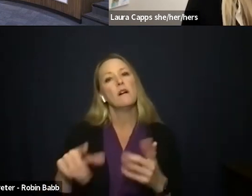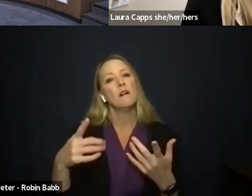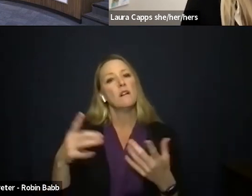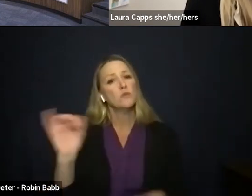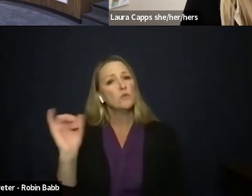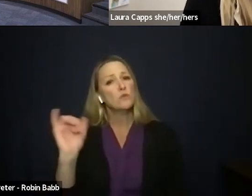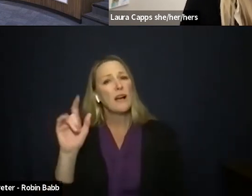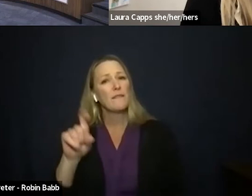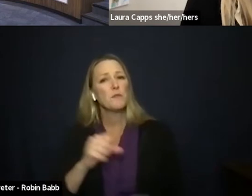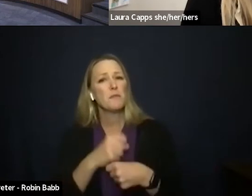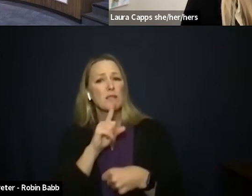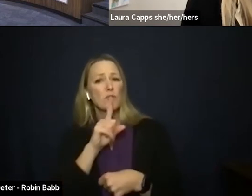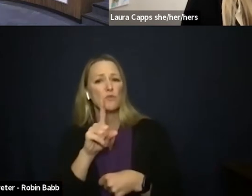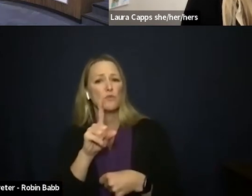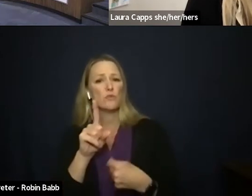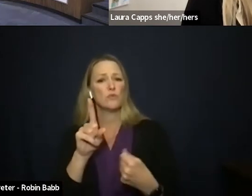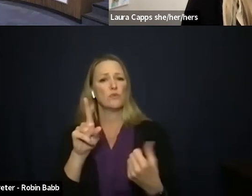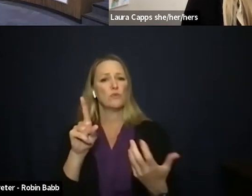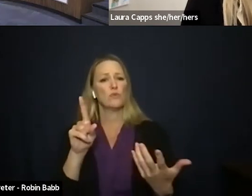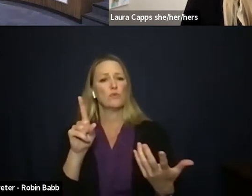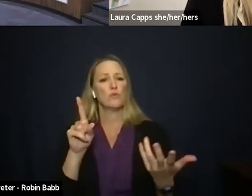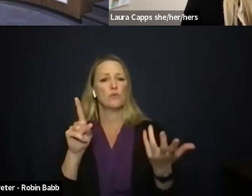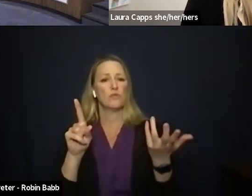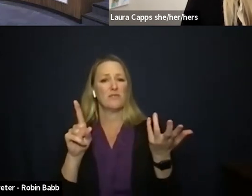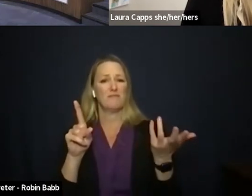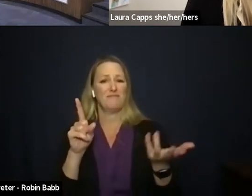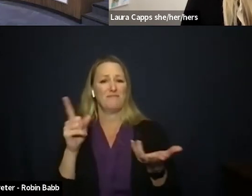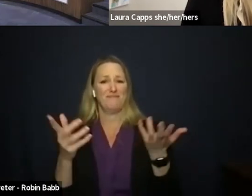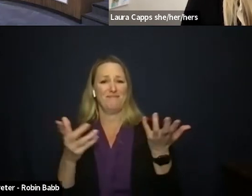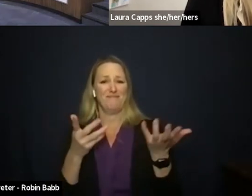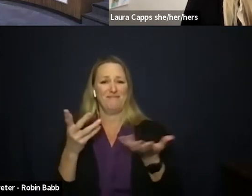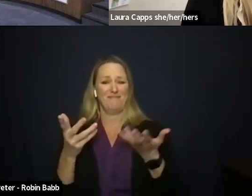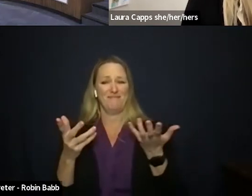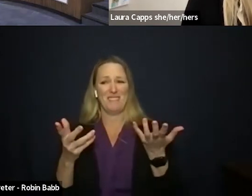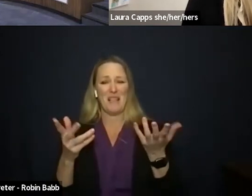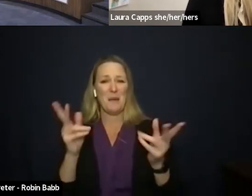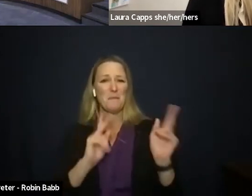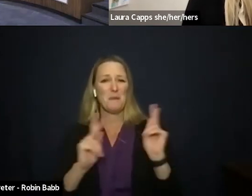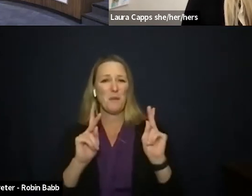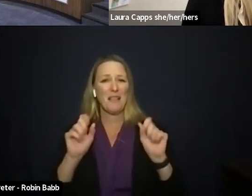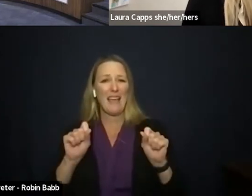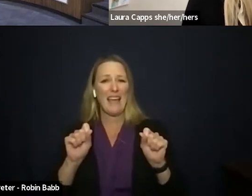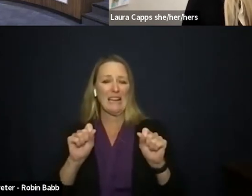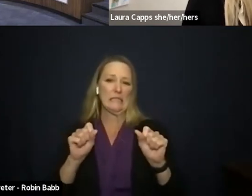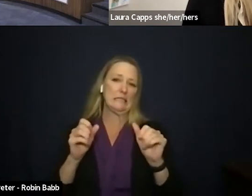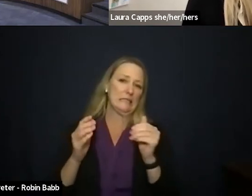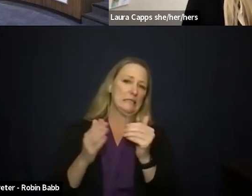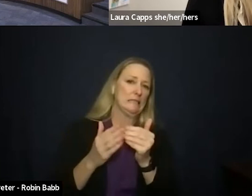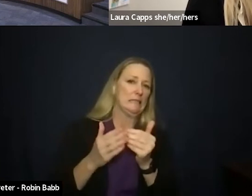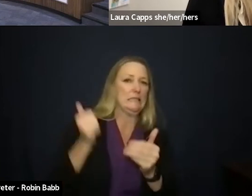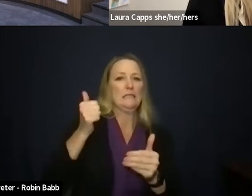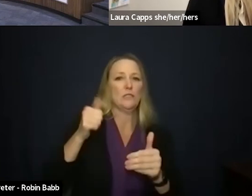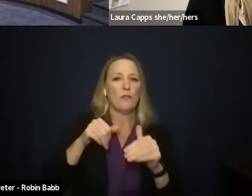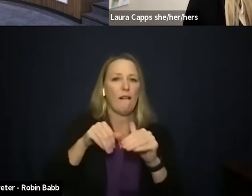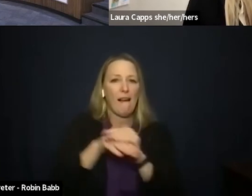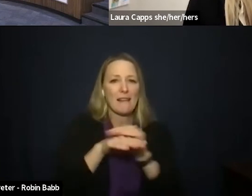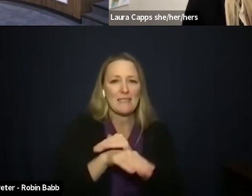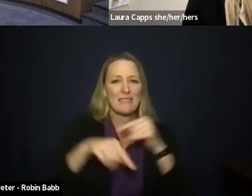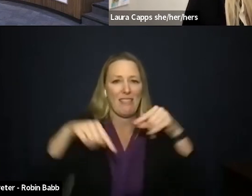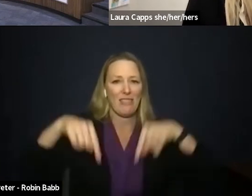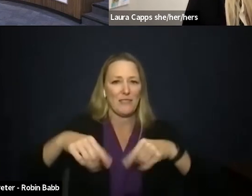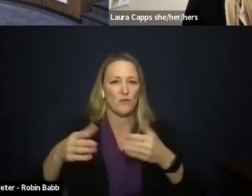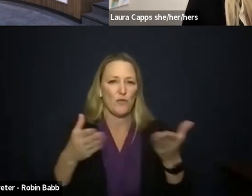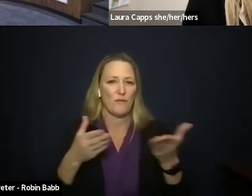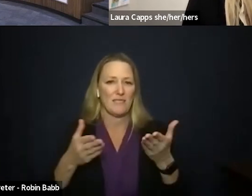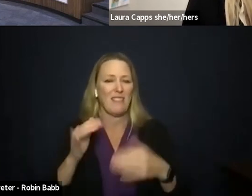access to this service more ready more readily available to more people and that's the commitment